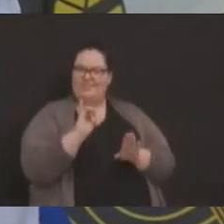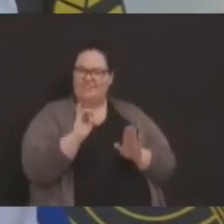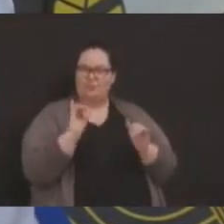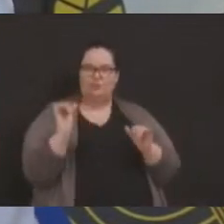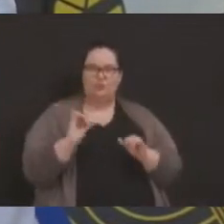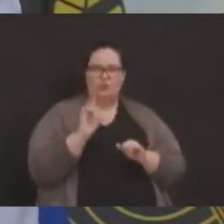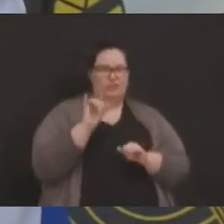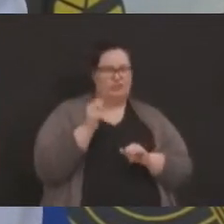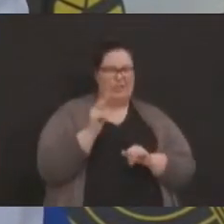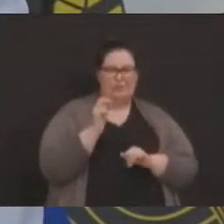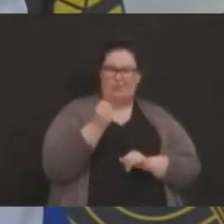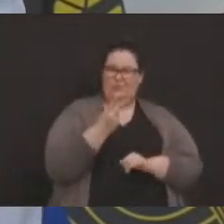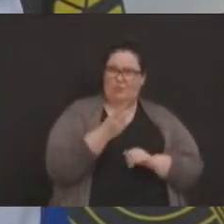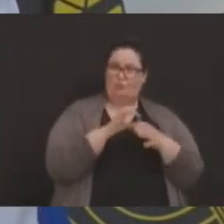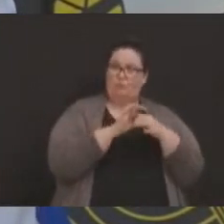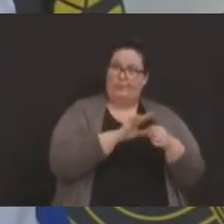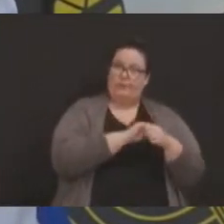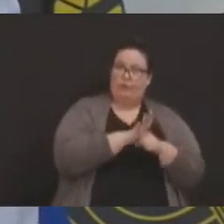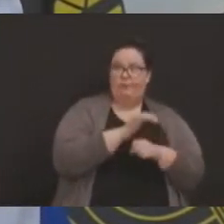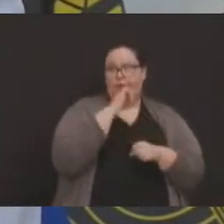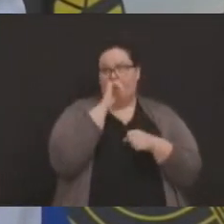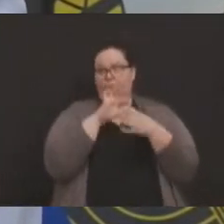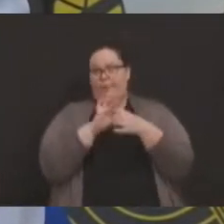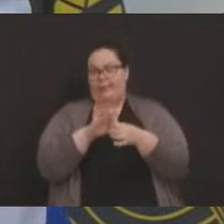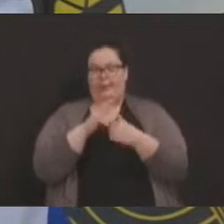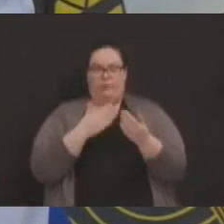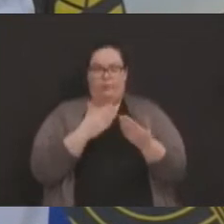on that.